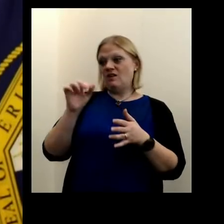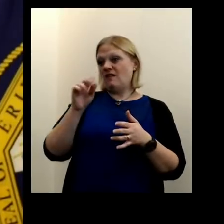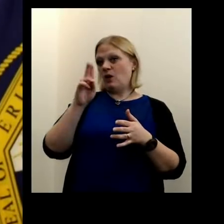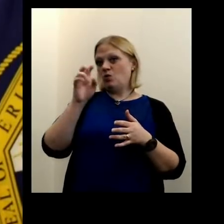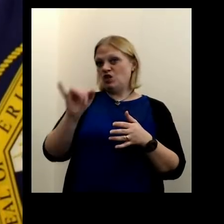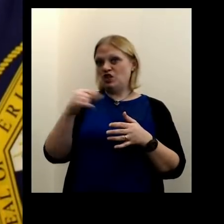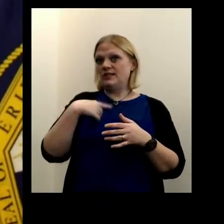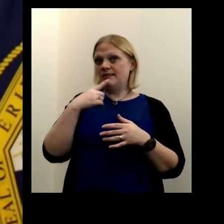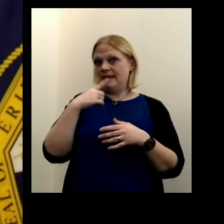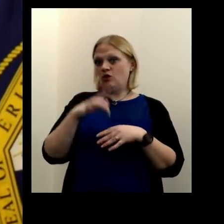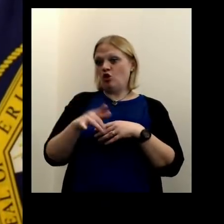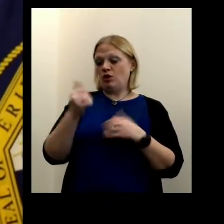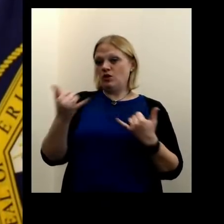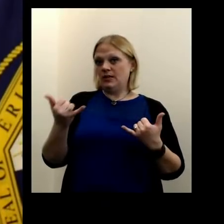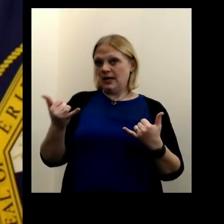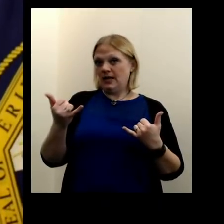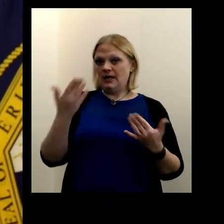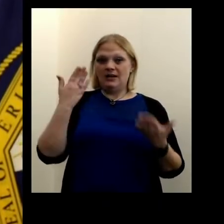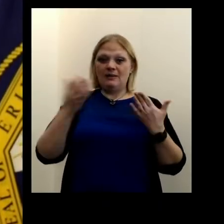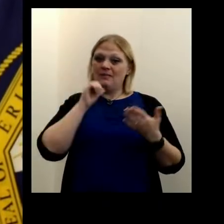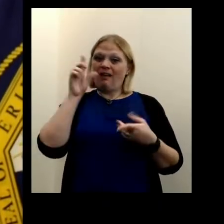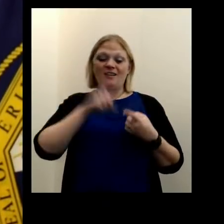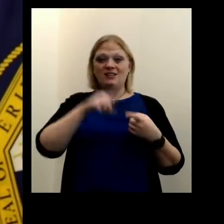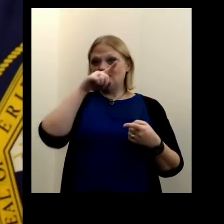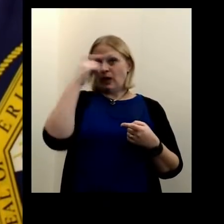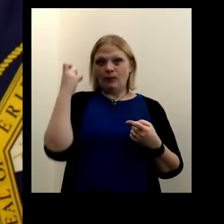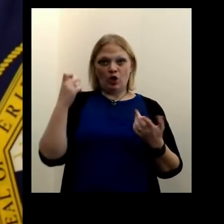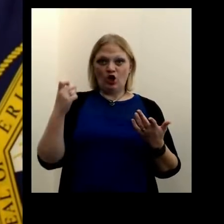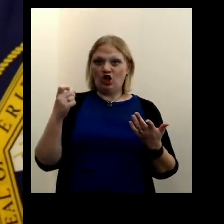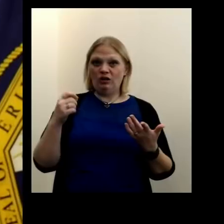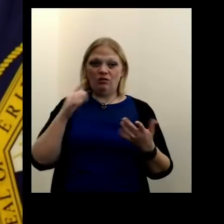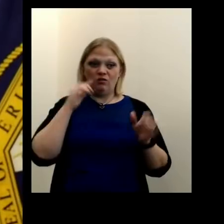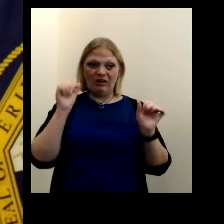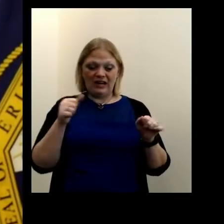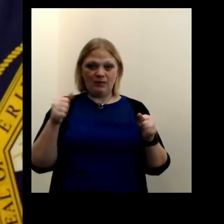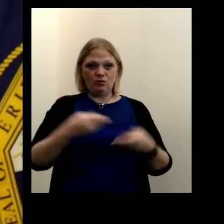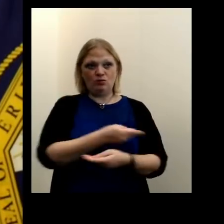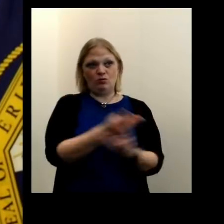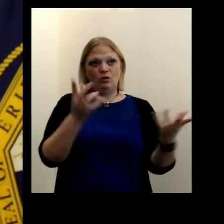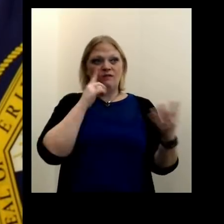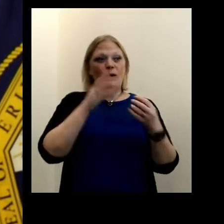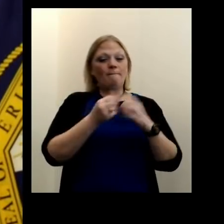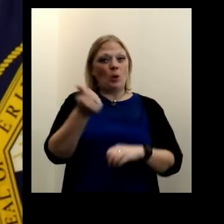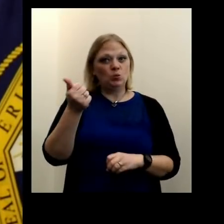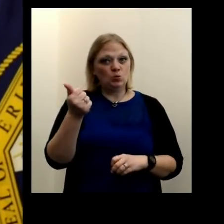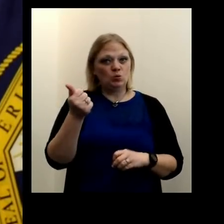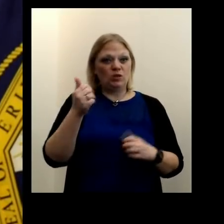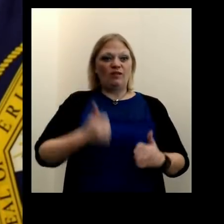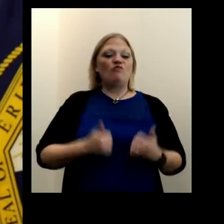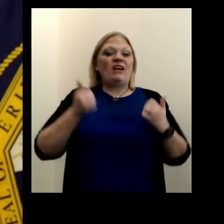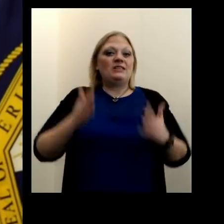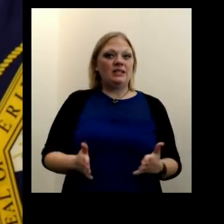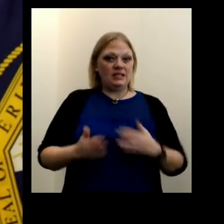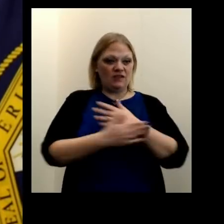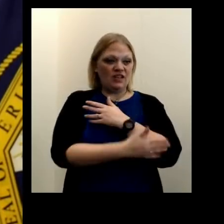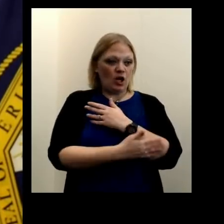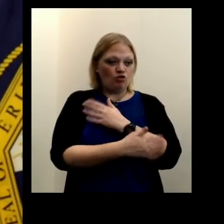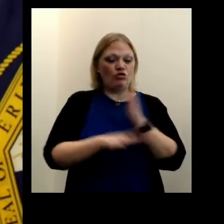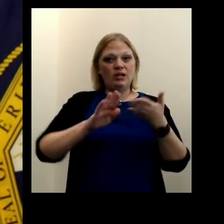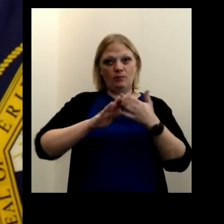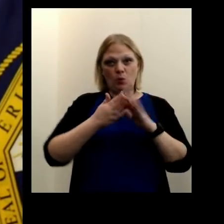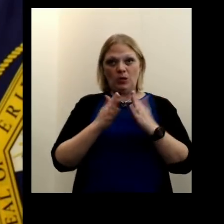earlier today, will probably not be until summer when we're going to be able to deliver it for the vast majority of the residents of our country and our